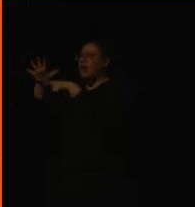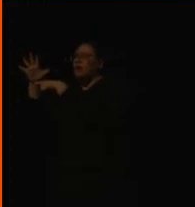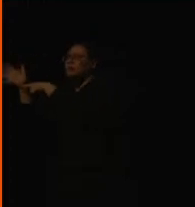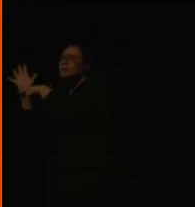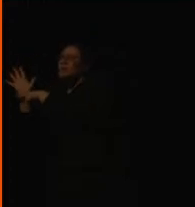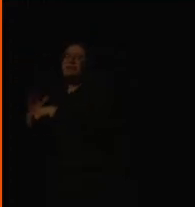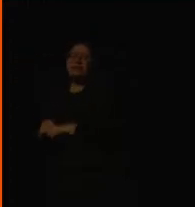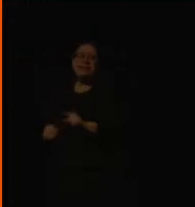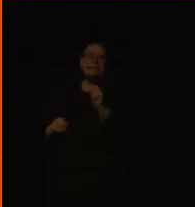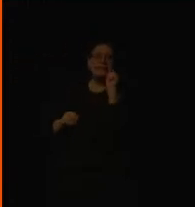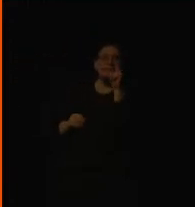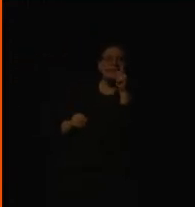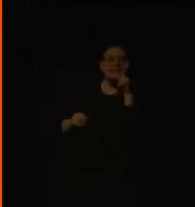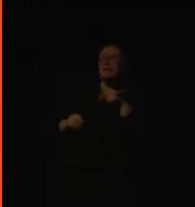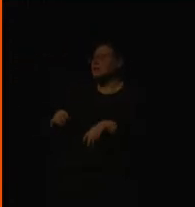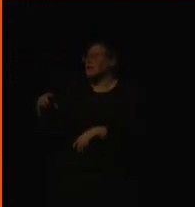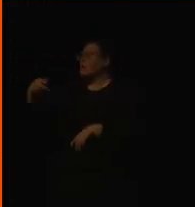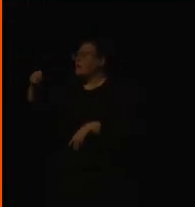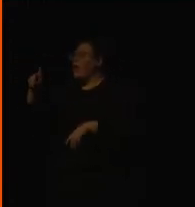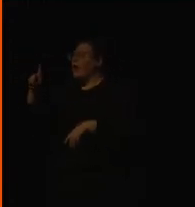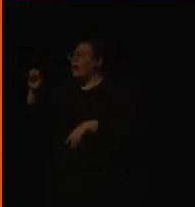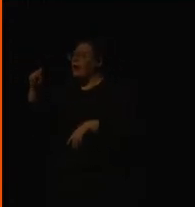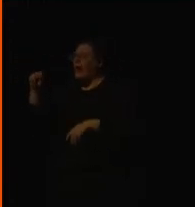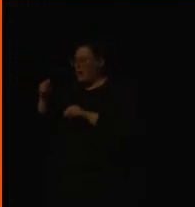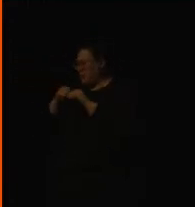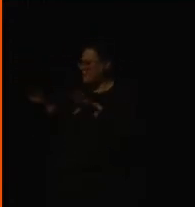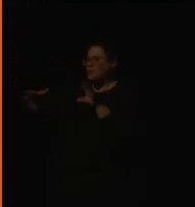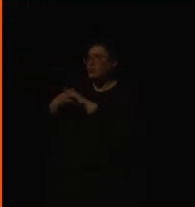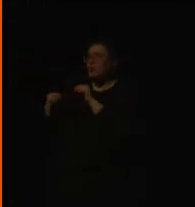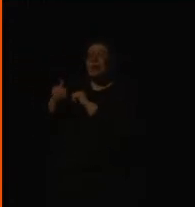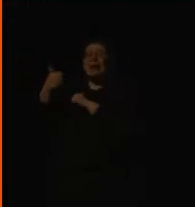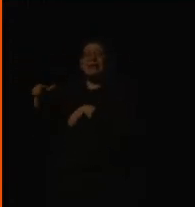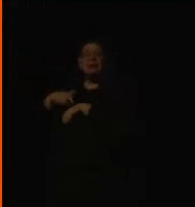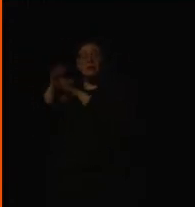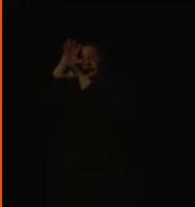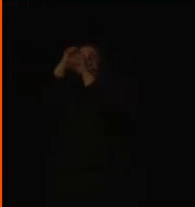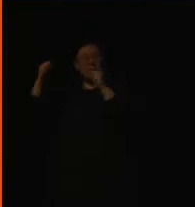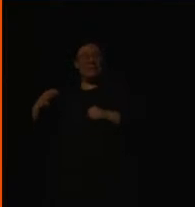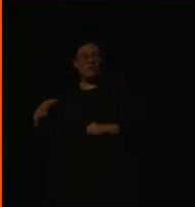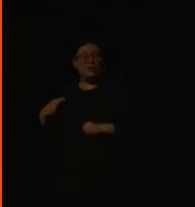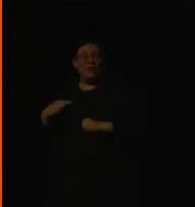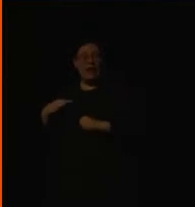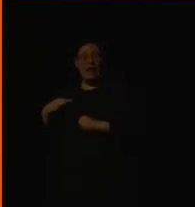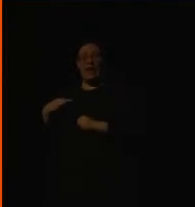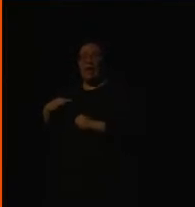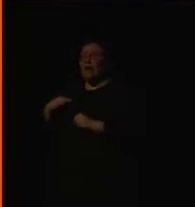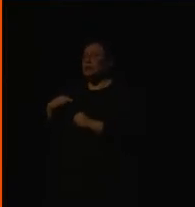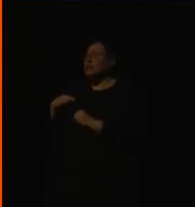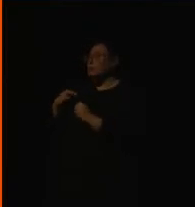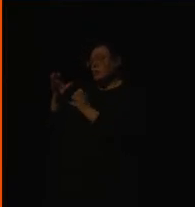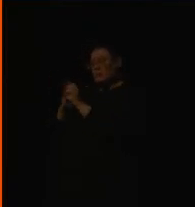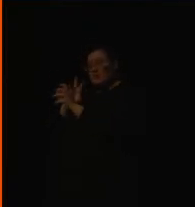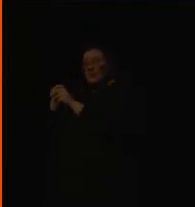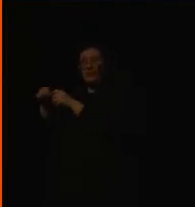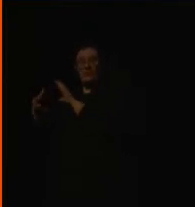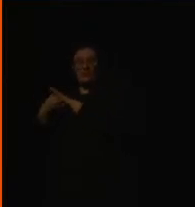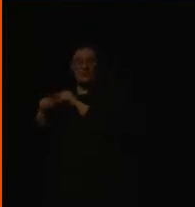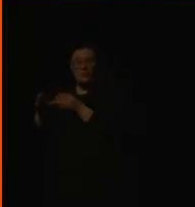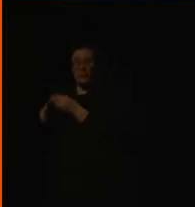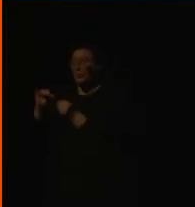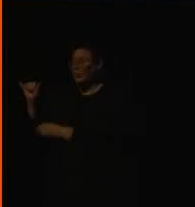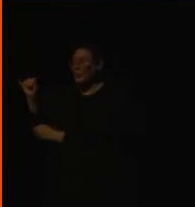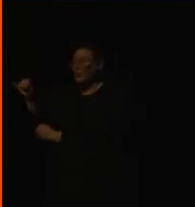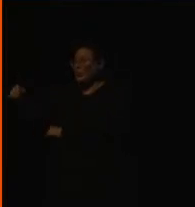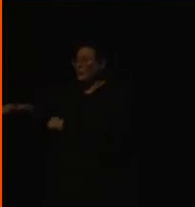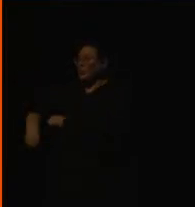television sets and podcasts. In time, presidential candidates would line up to be a part of that story as well.